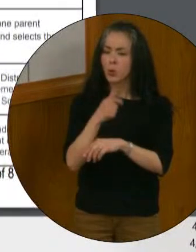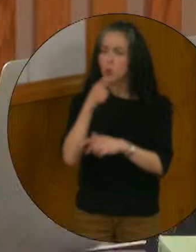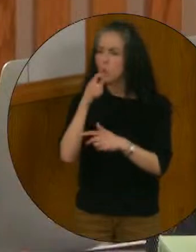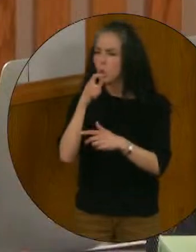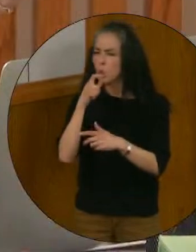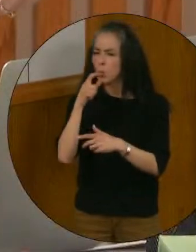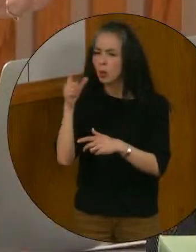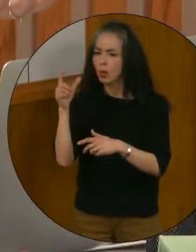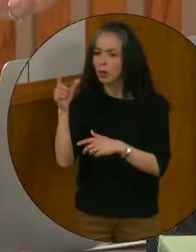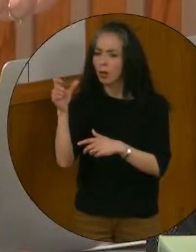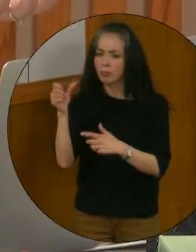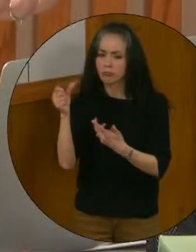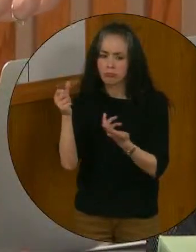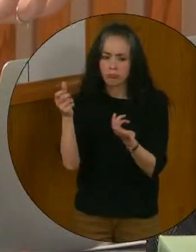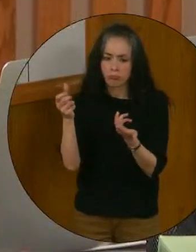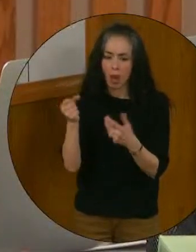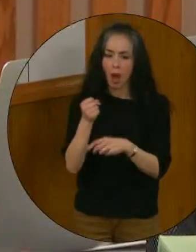appoints